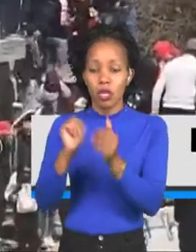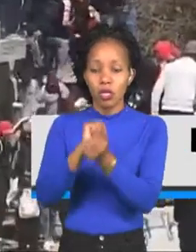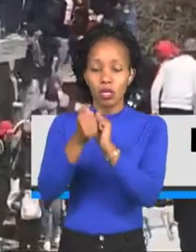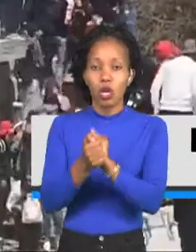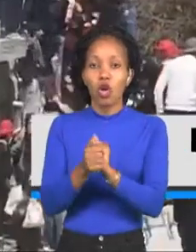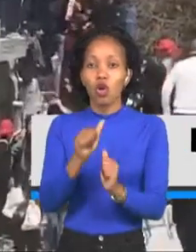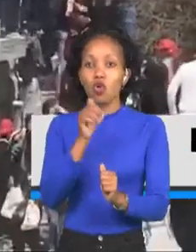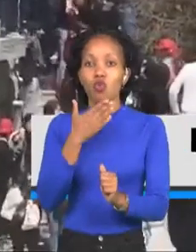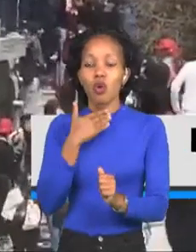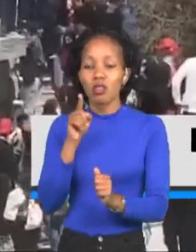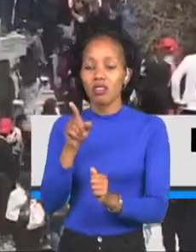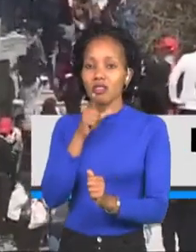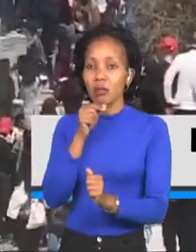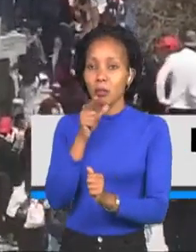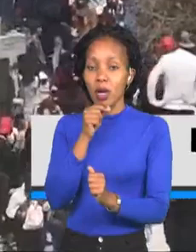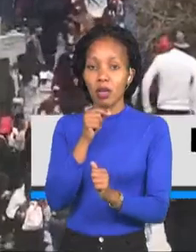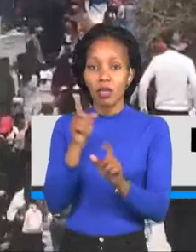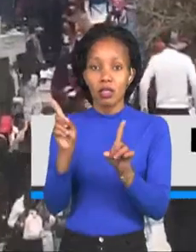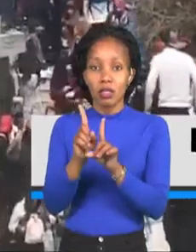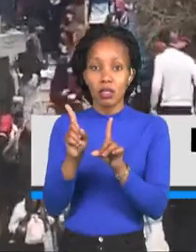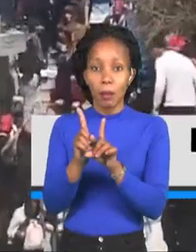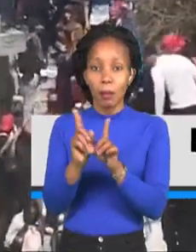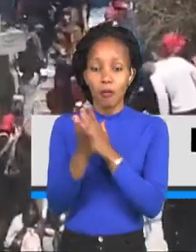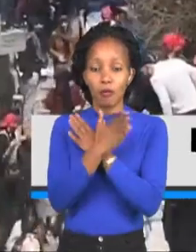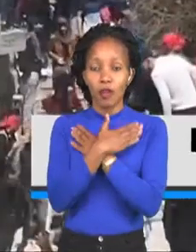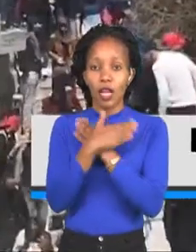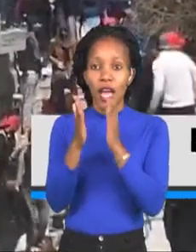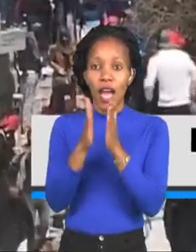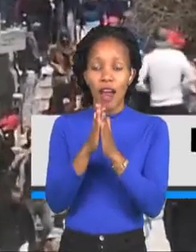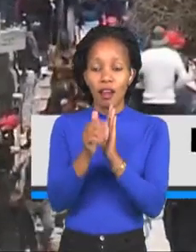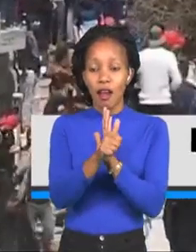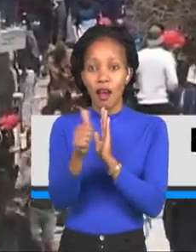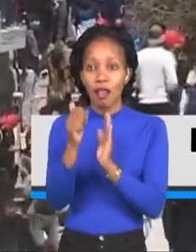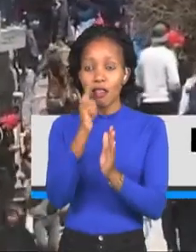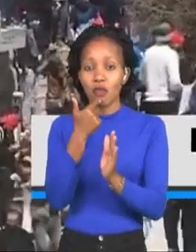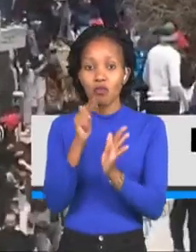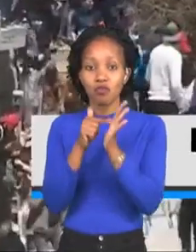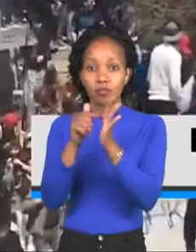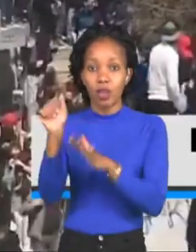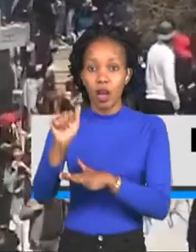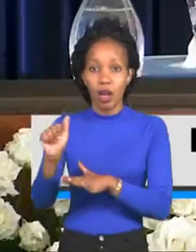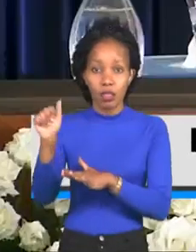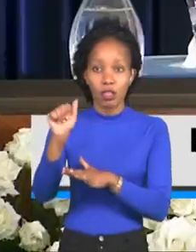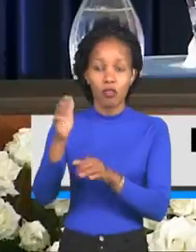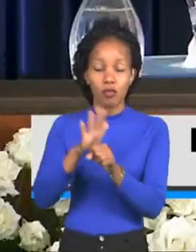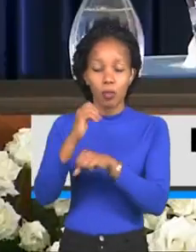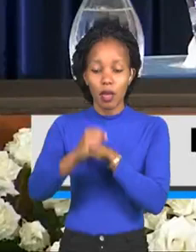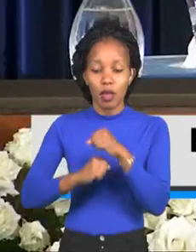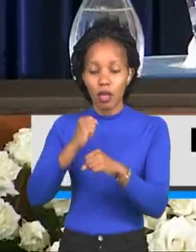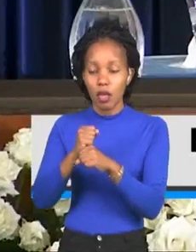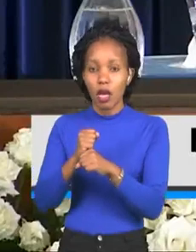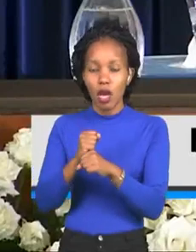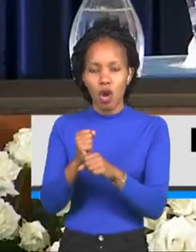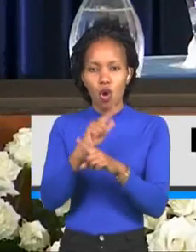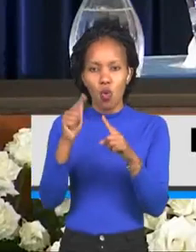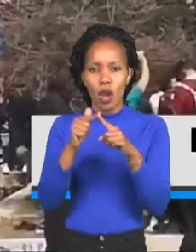figures like Ben Salah, a close associate of Bouteflika, and his inner circle who dominated Algeria for decades. Shortly after the